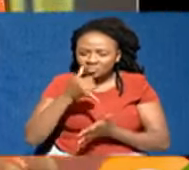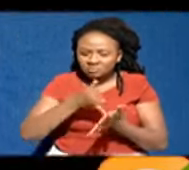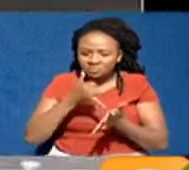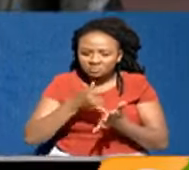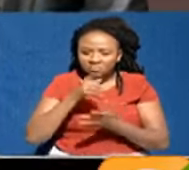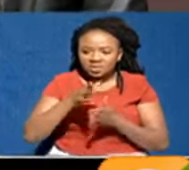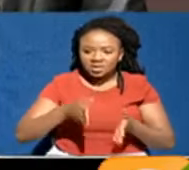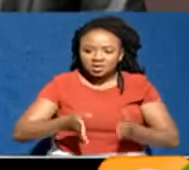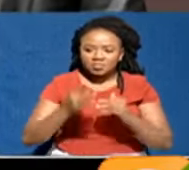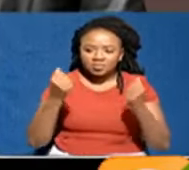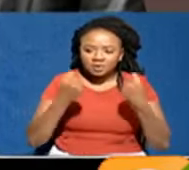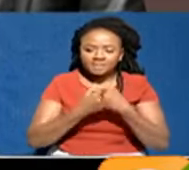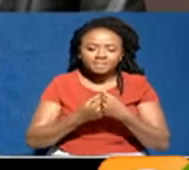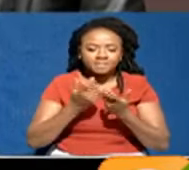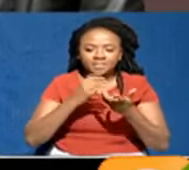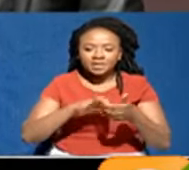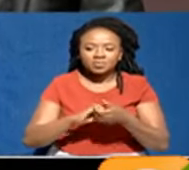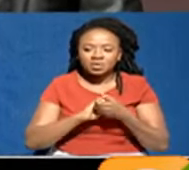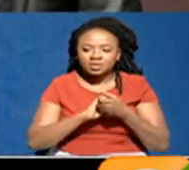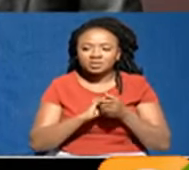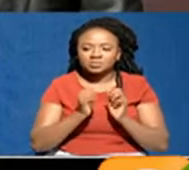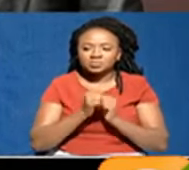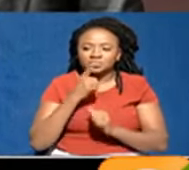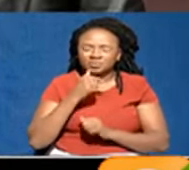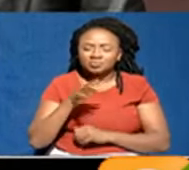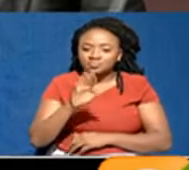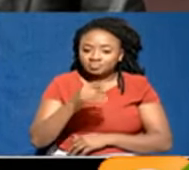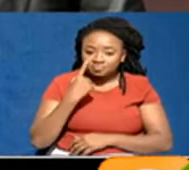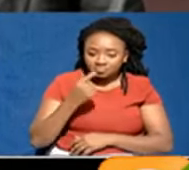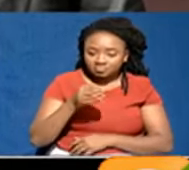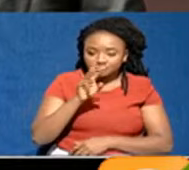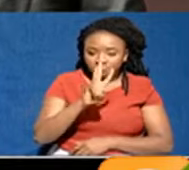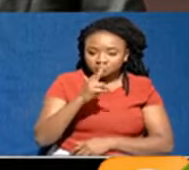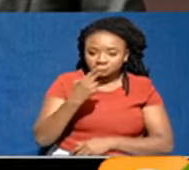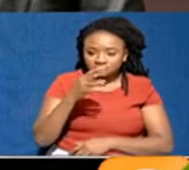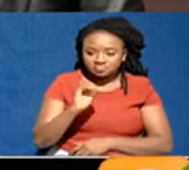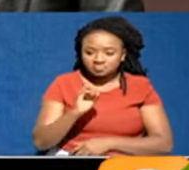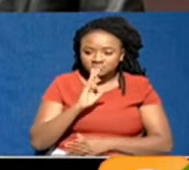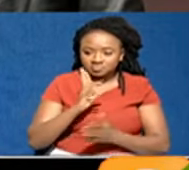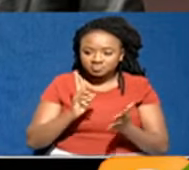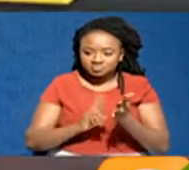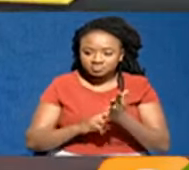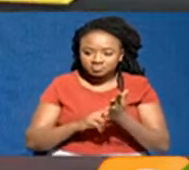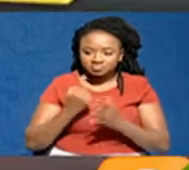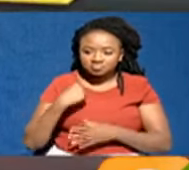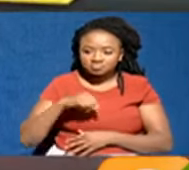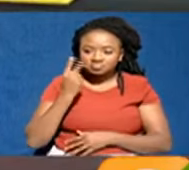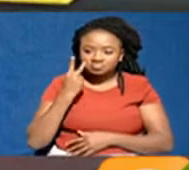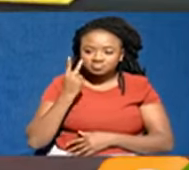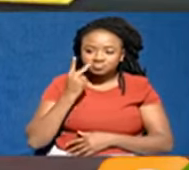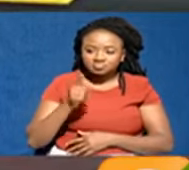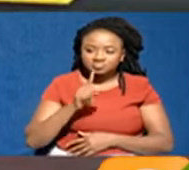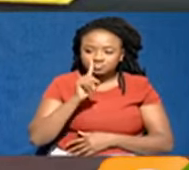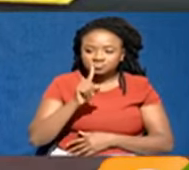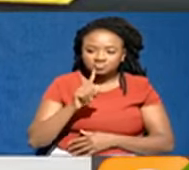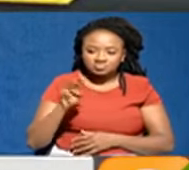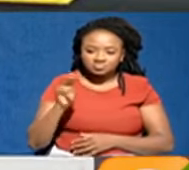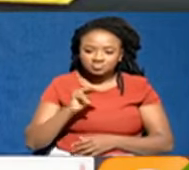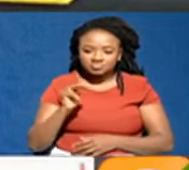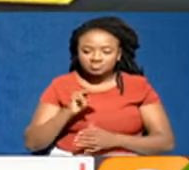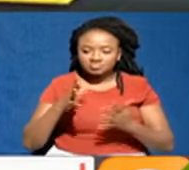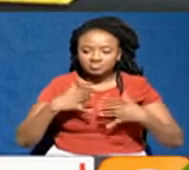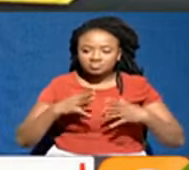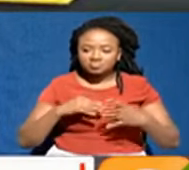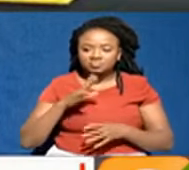them? Yeah, so if you look at the World Health Organization report, we see over 1 million people lose lives every